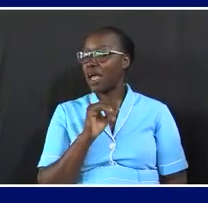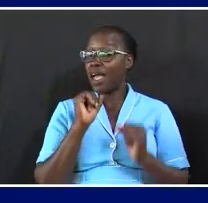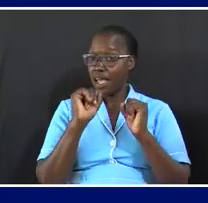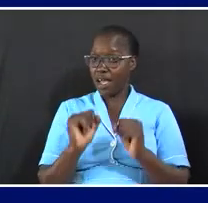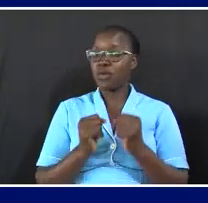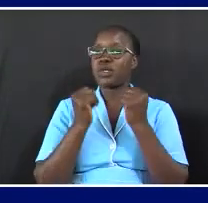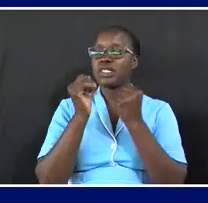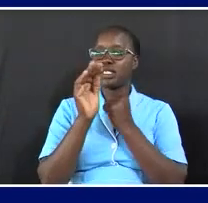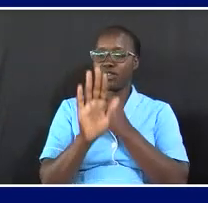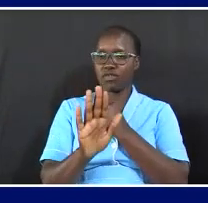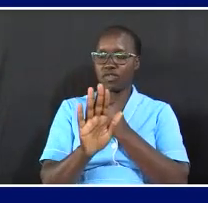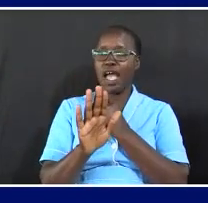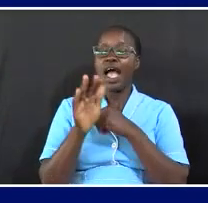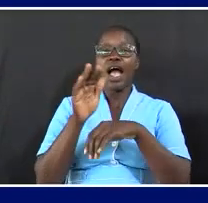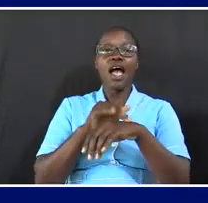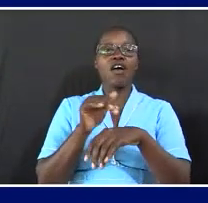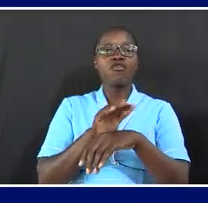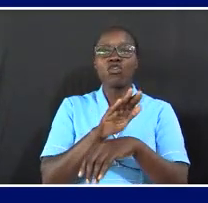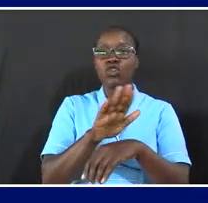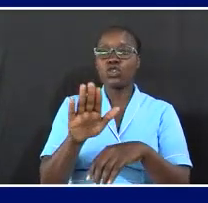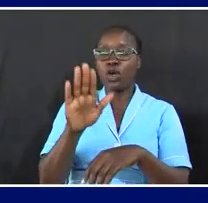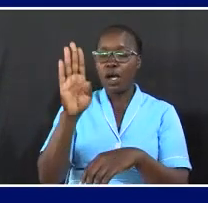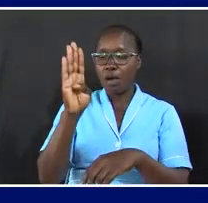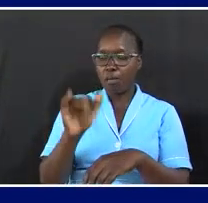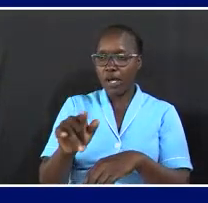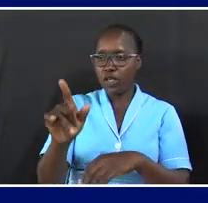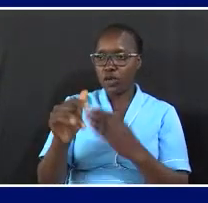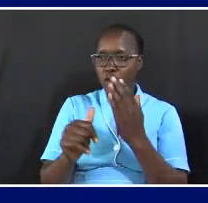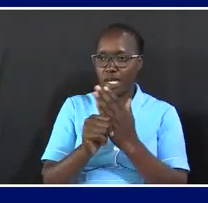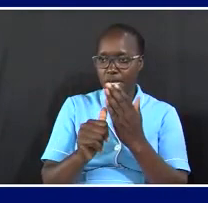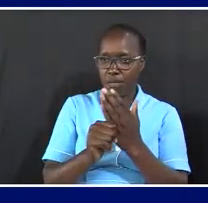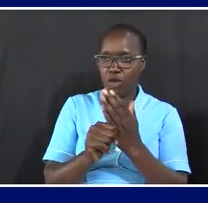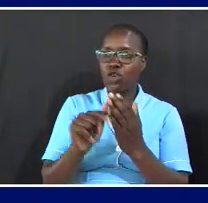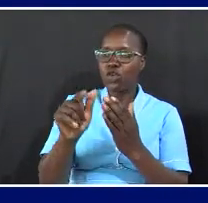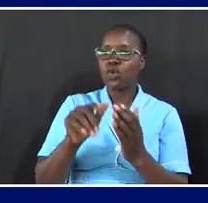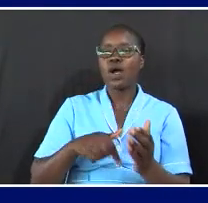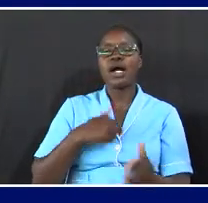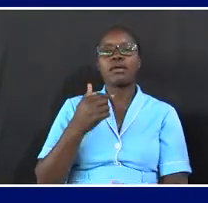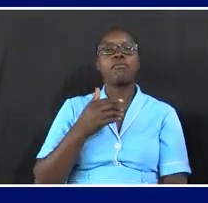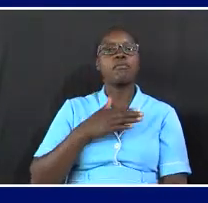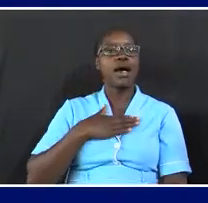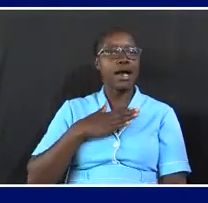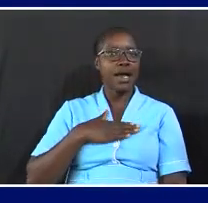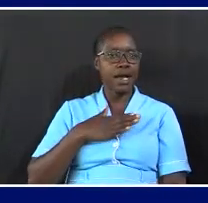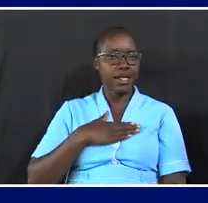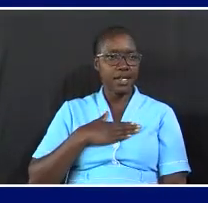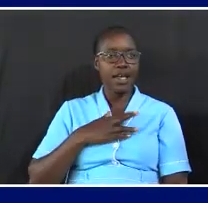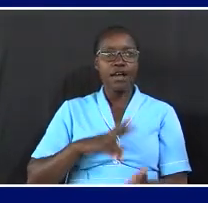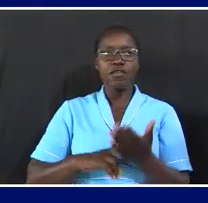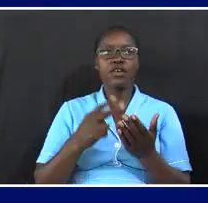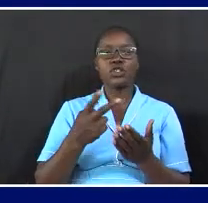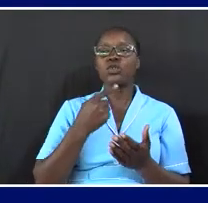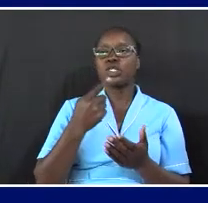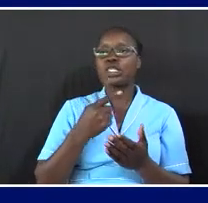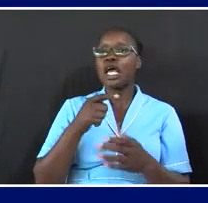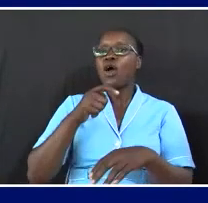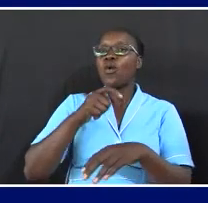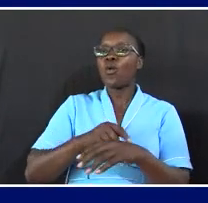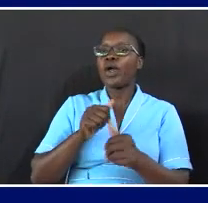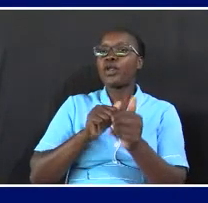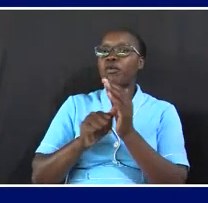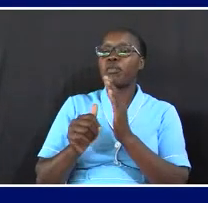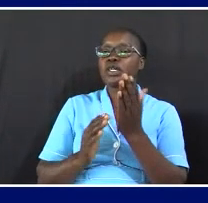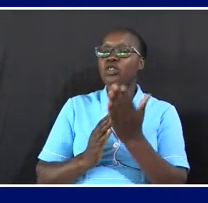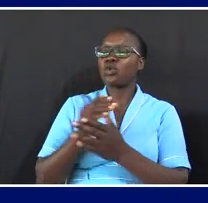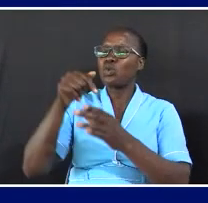you. I have called you by name. You are mine. Verse 2 says, when you pass